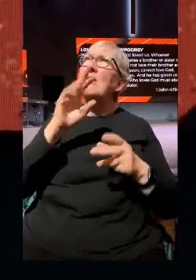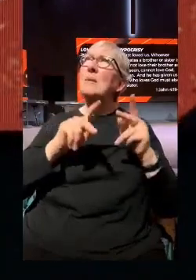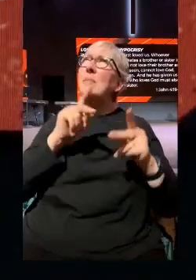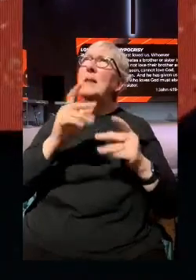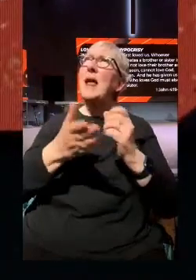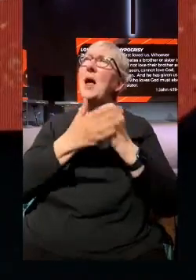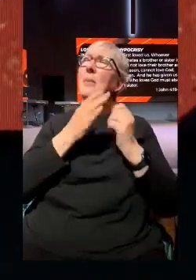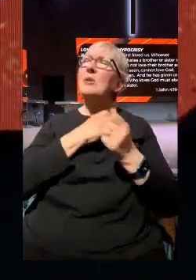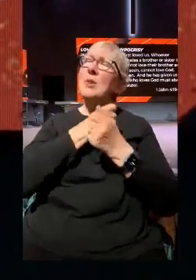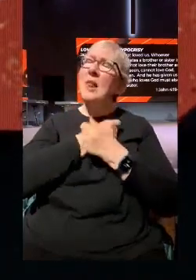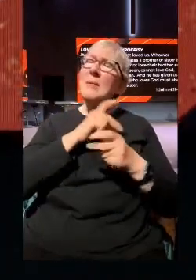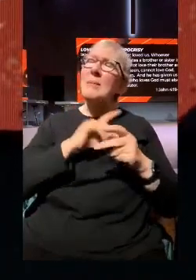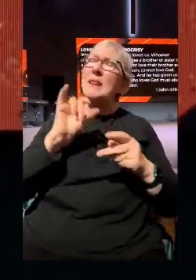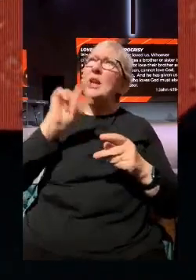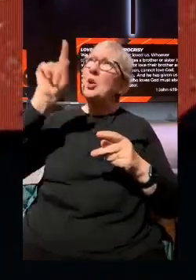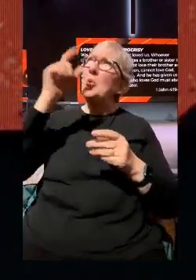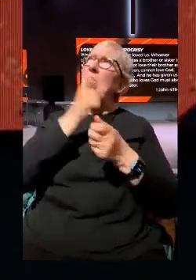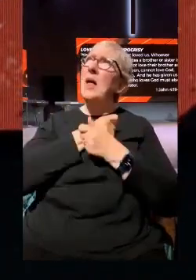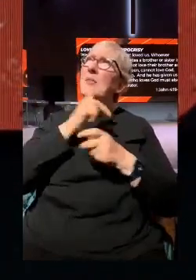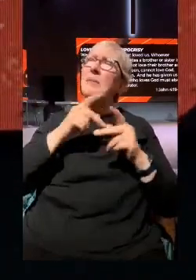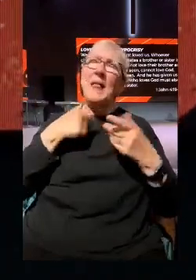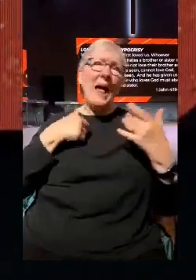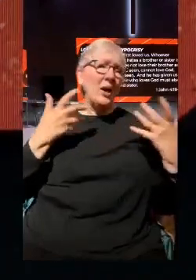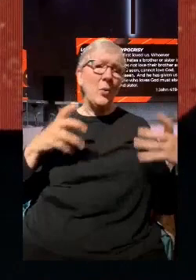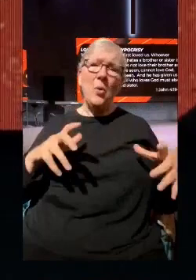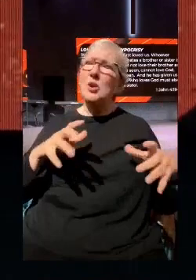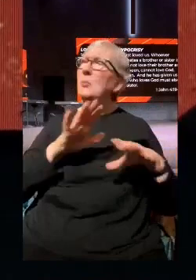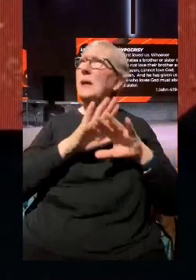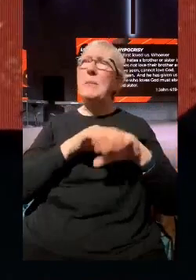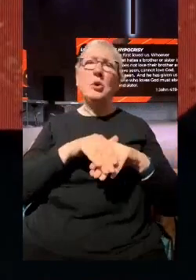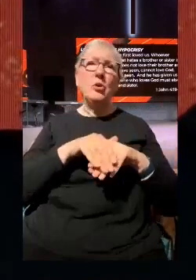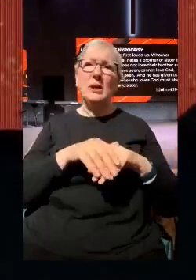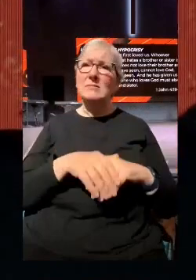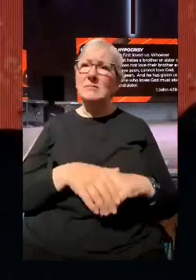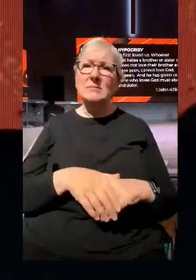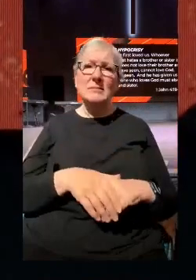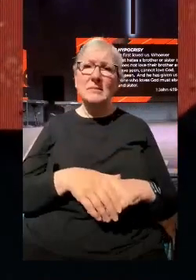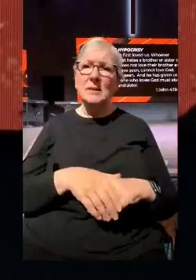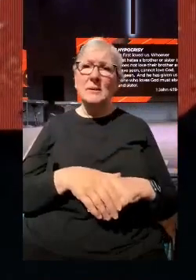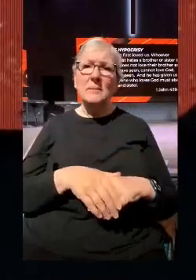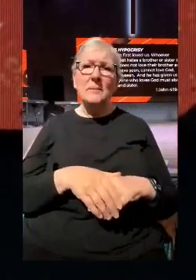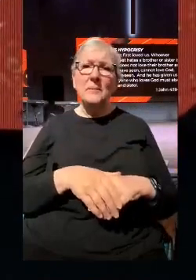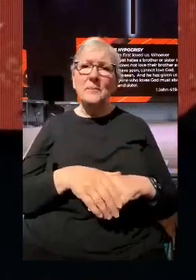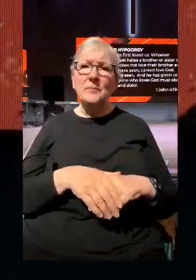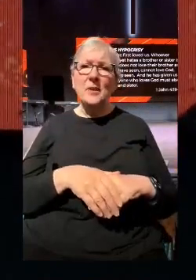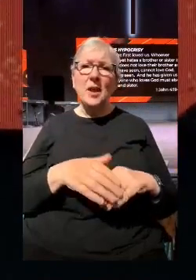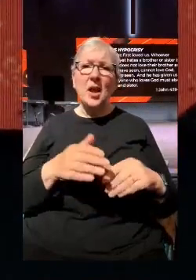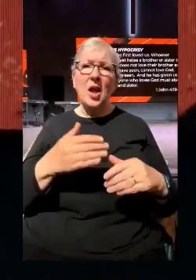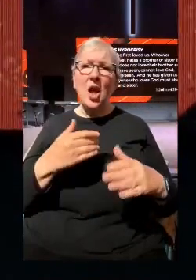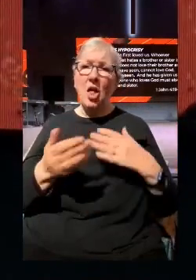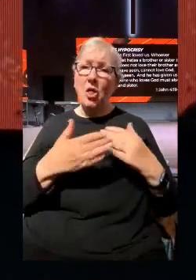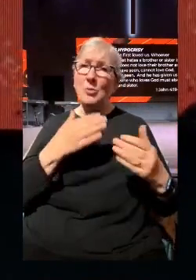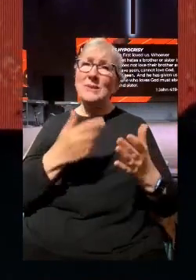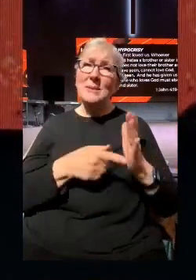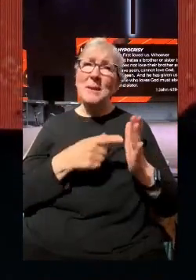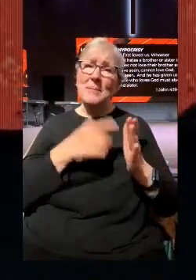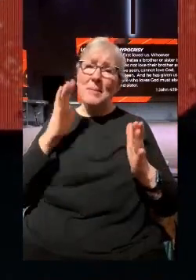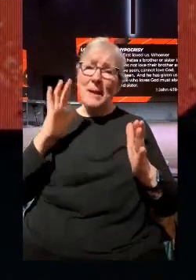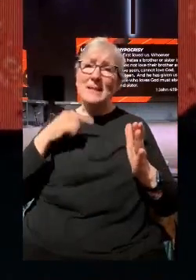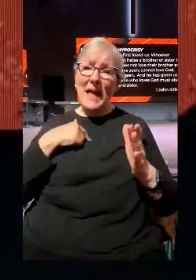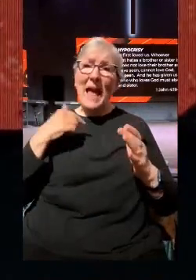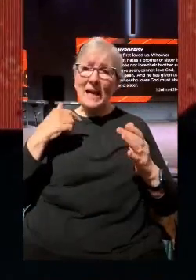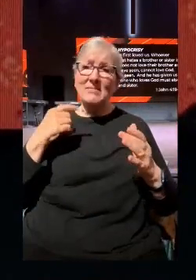you love people, because I don't want to be a hypocrite. Although I can definitely think of times in the past when I have been one.